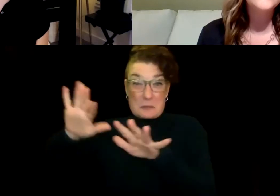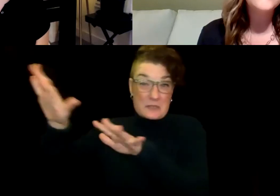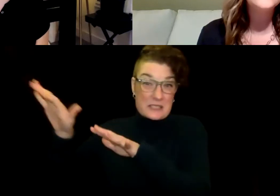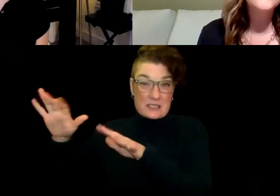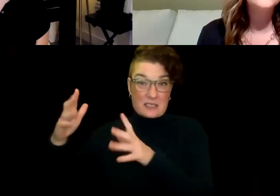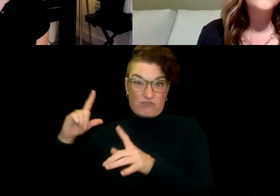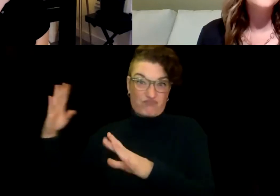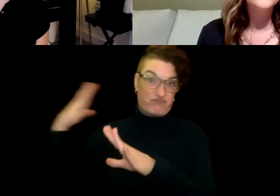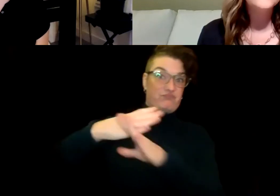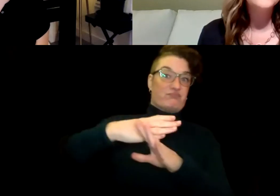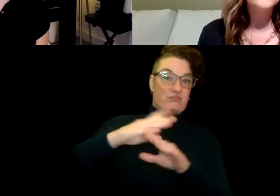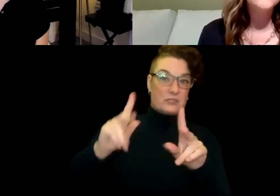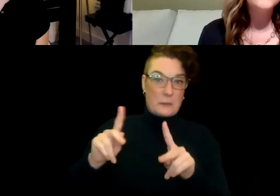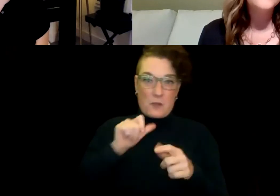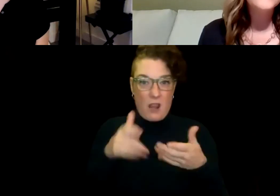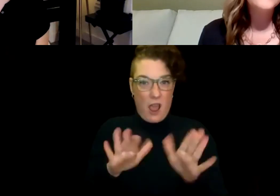preventing people from living,